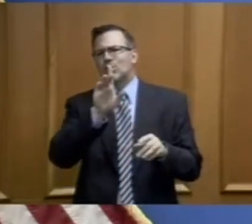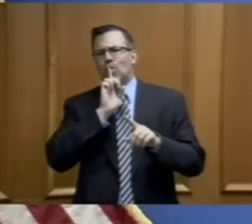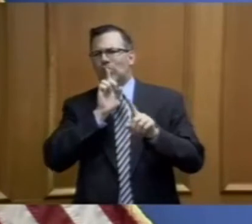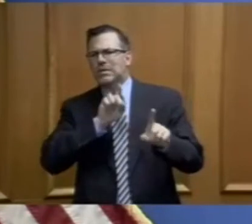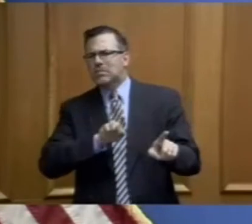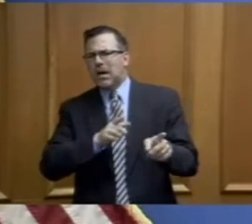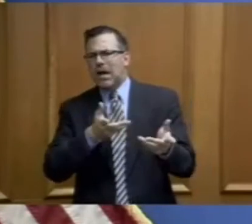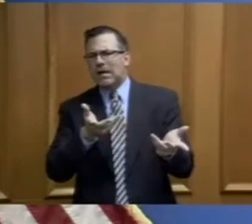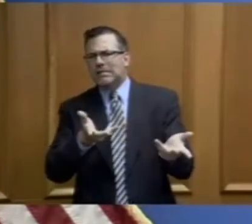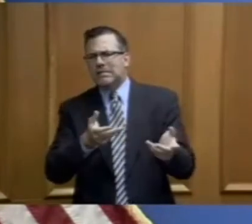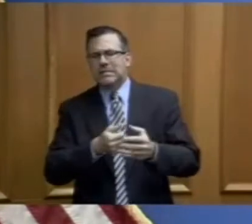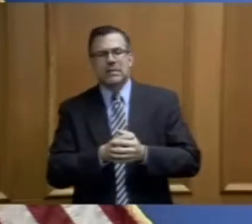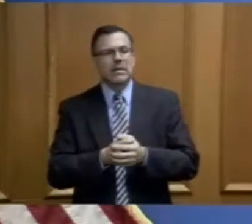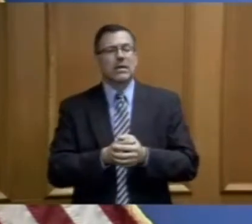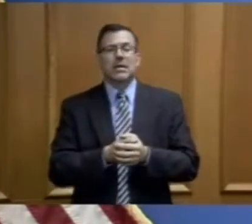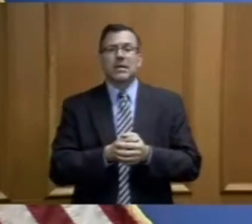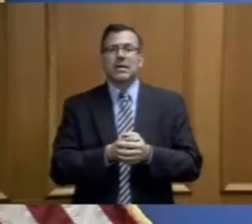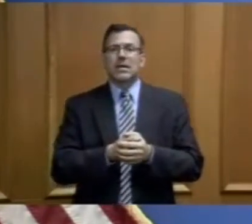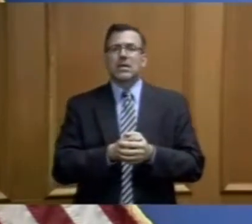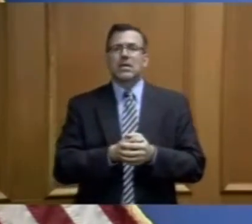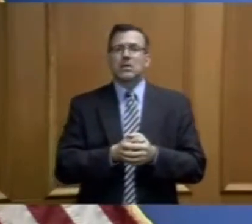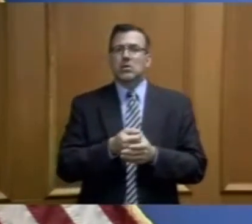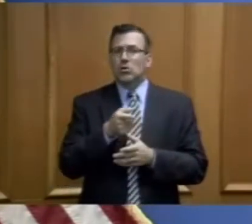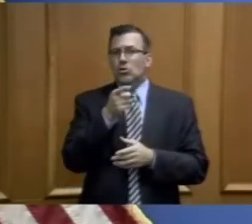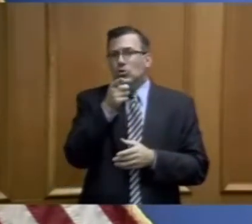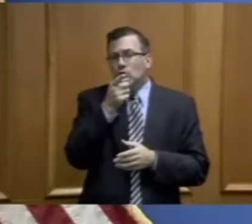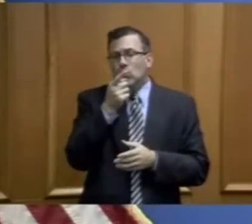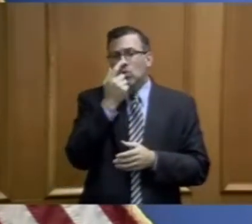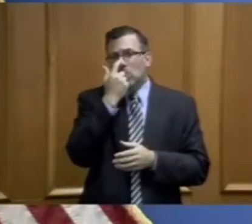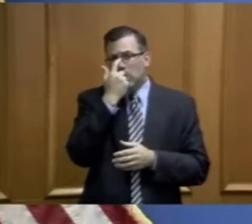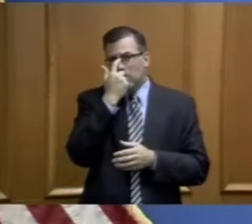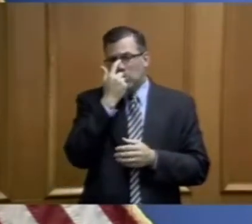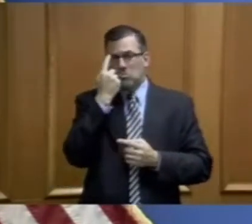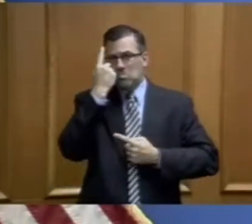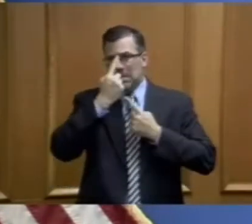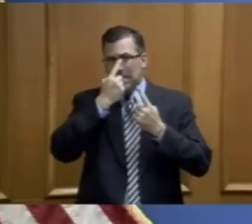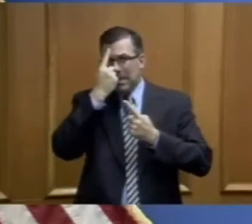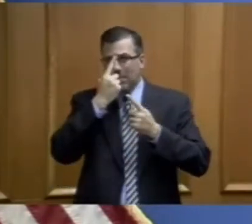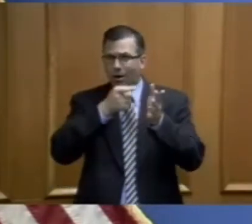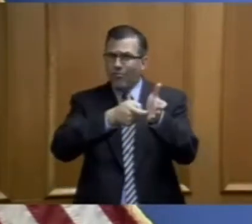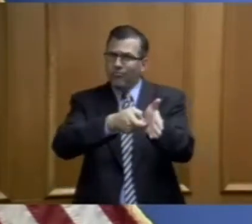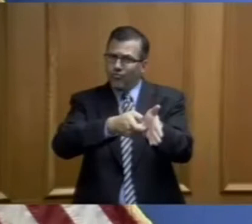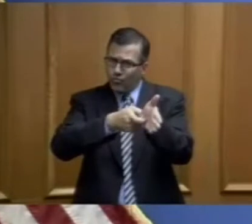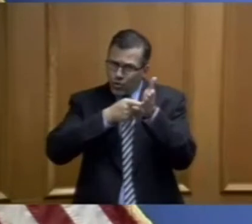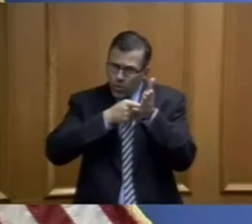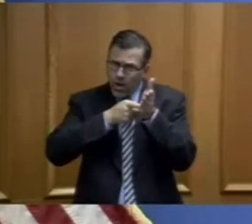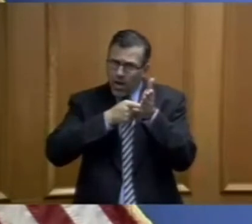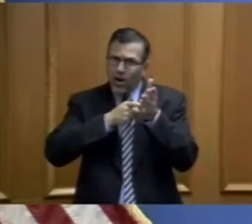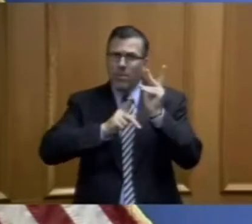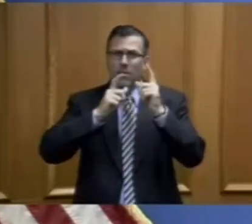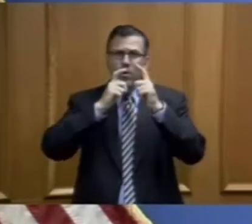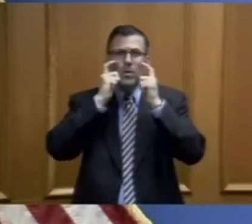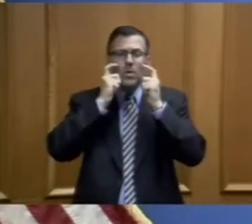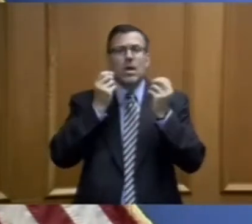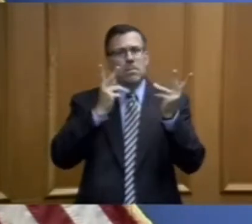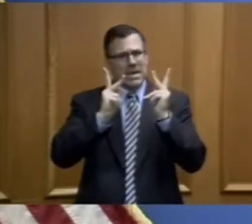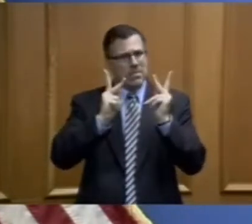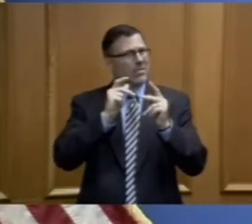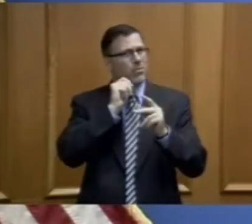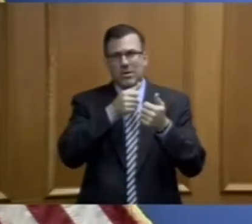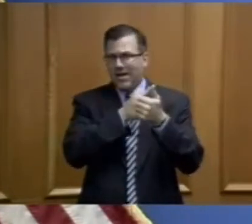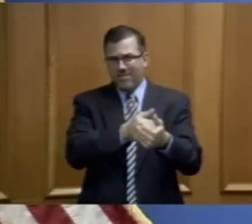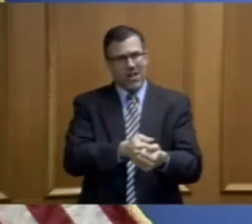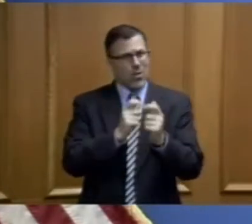there some sort of mandate you would consider mask wearing, since a lot of people aren't following the guidelines?